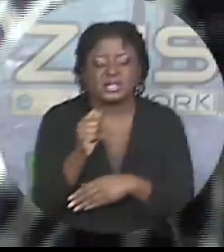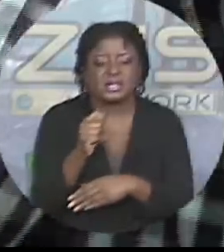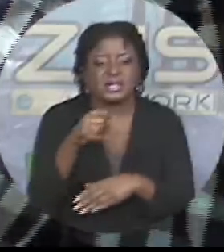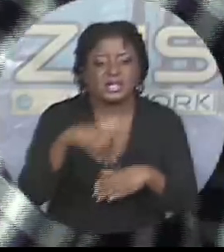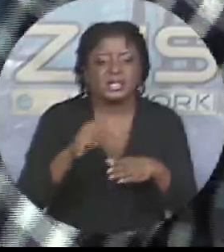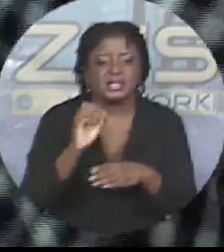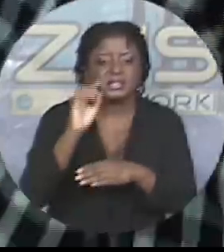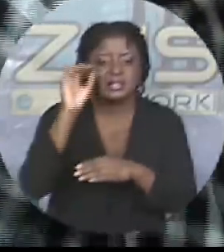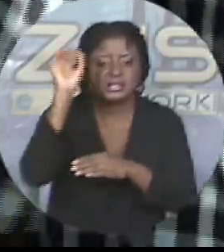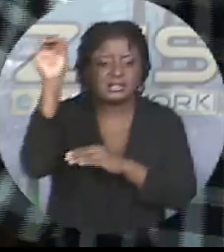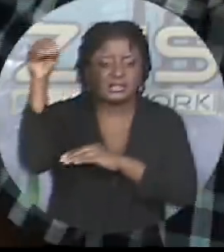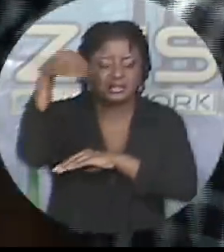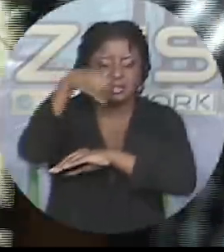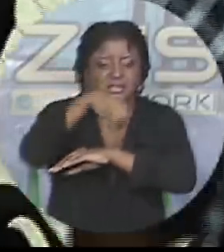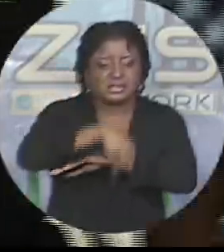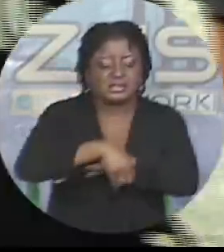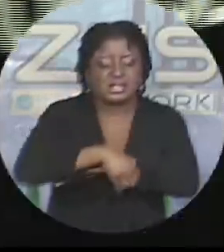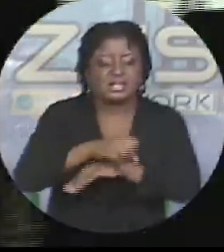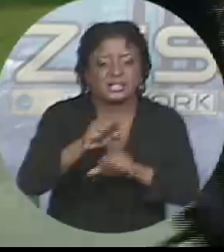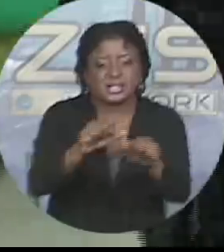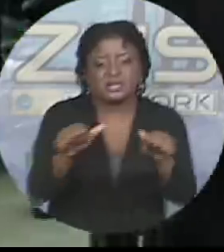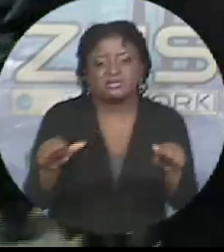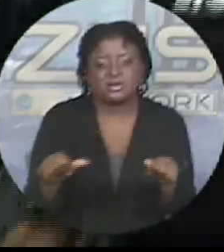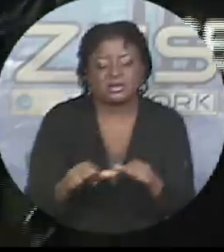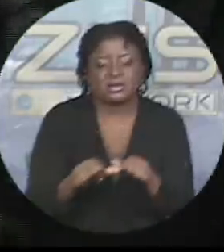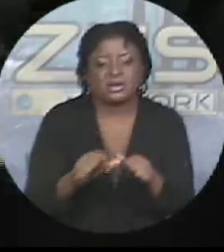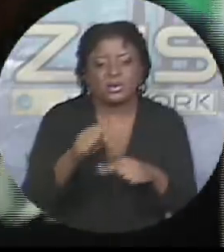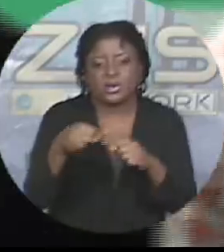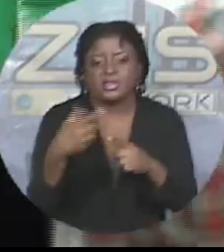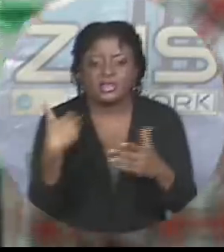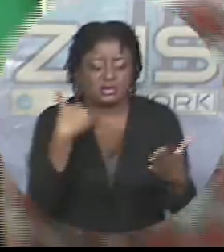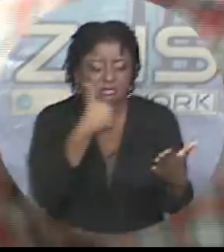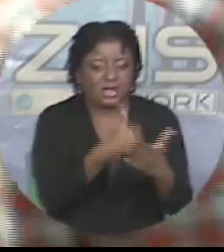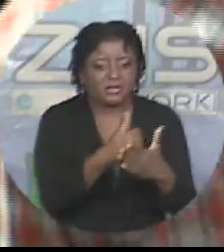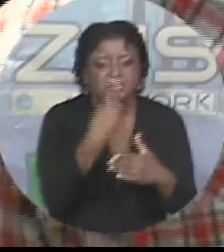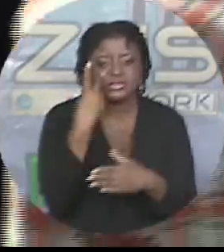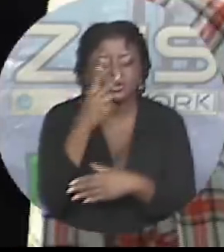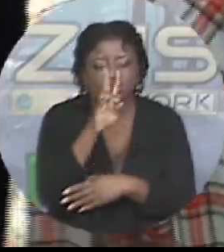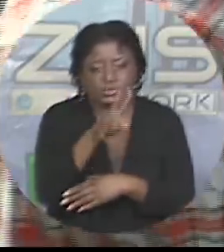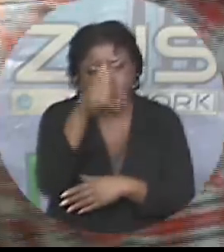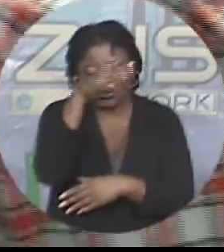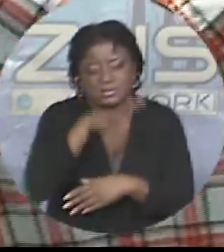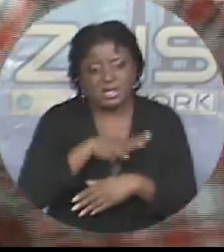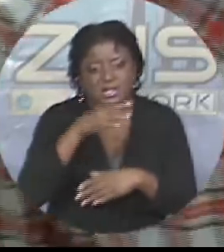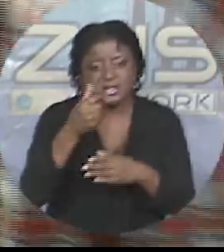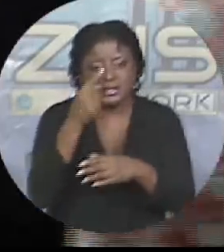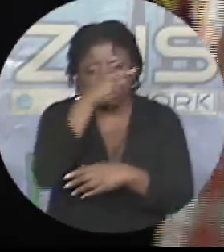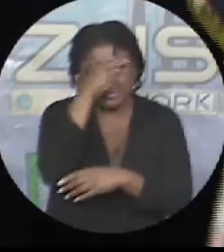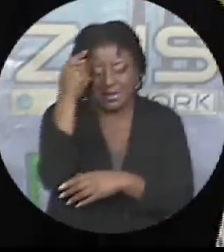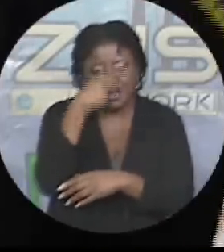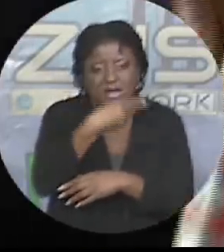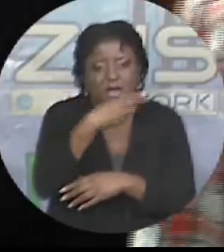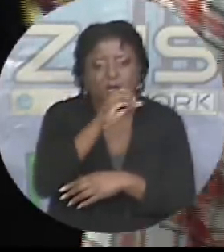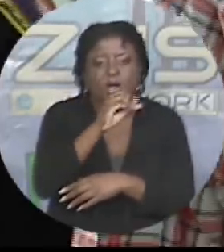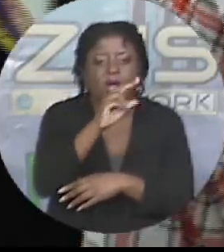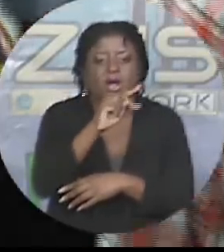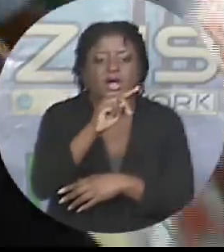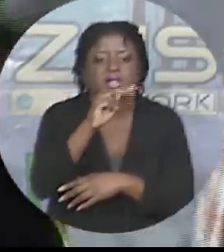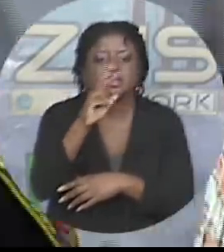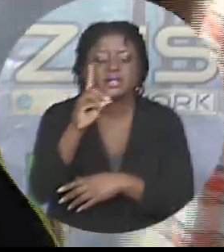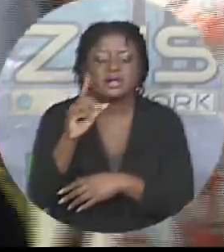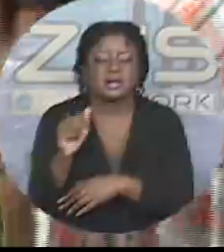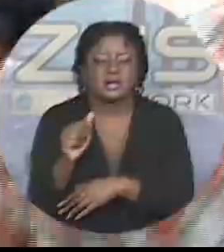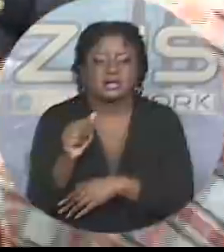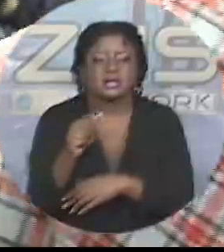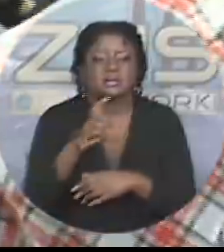fired. When they arrived on the scene, they say they saw two men in a black Honda Accord acting suspiciously. Police gave chase from